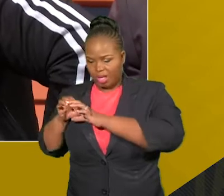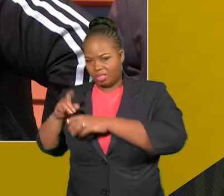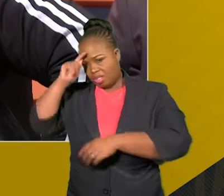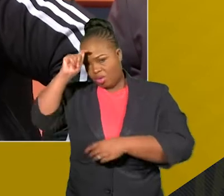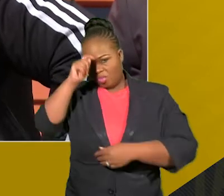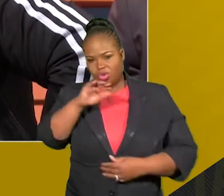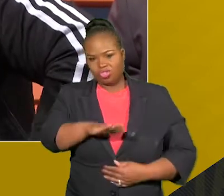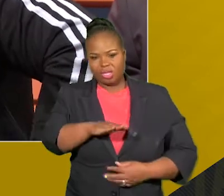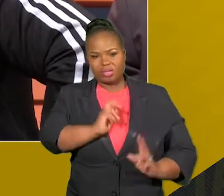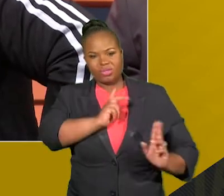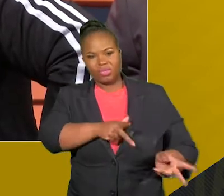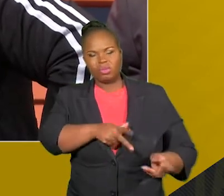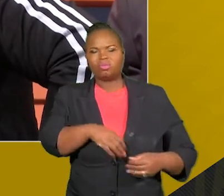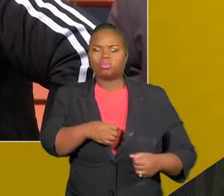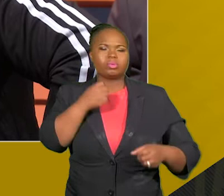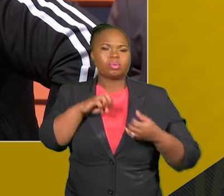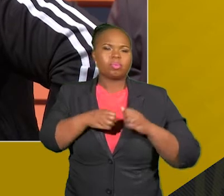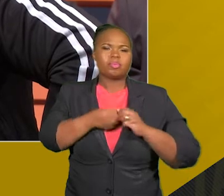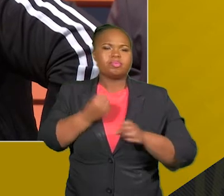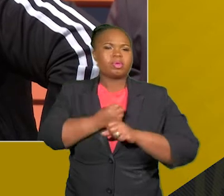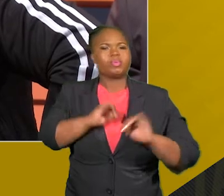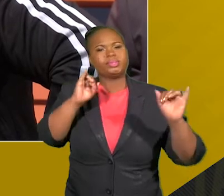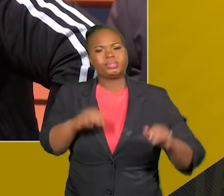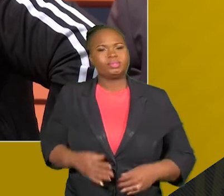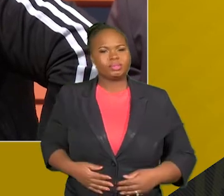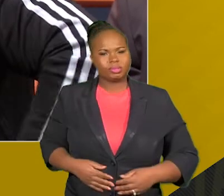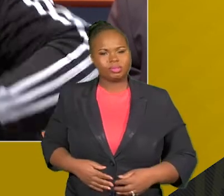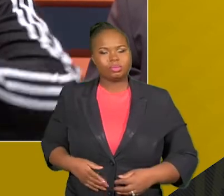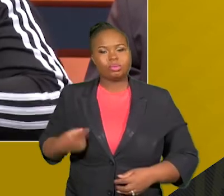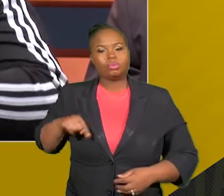equation, we're still perpetuating the problem. We have to get to a point